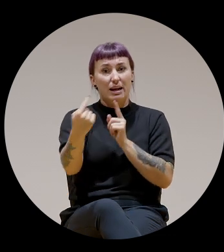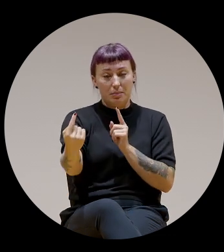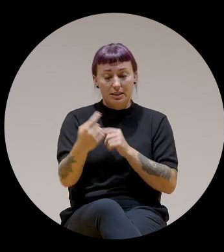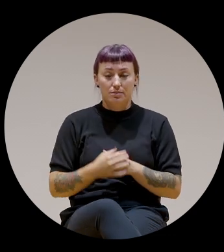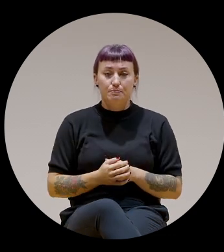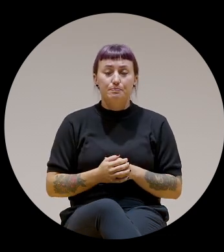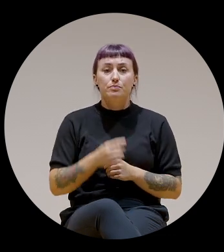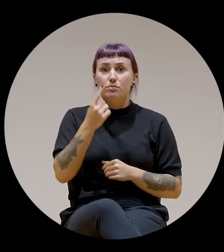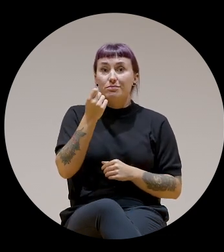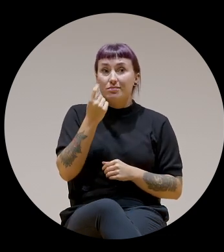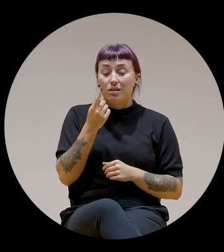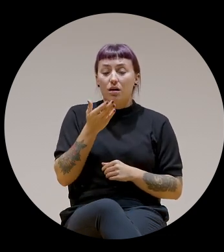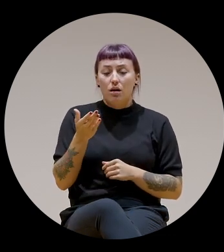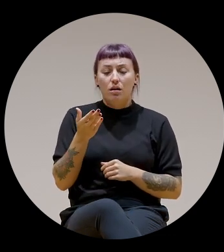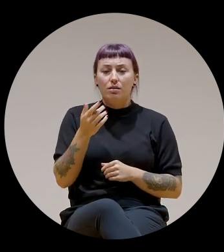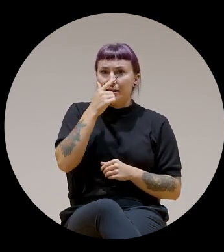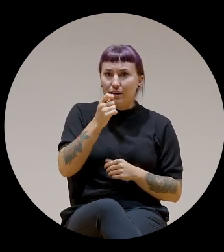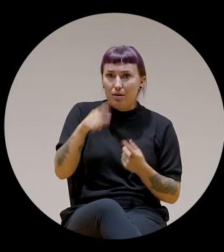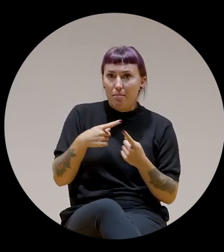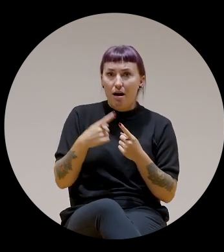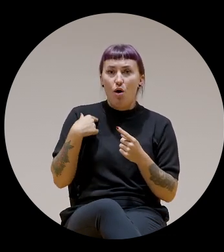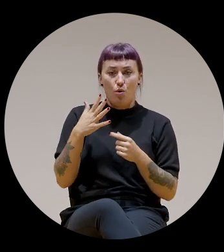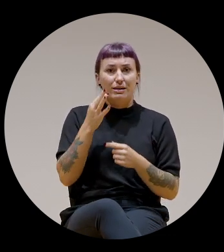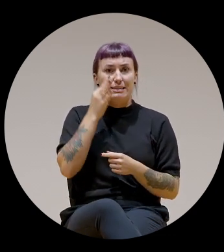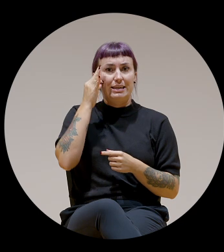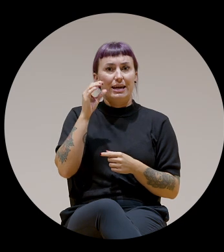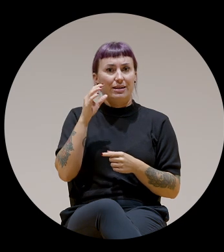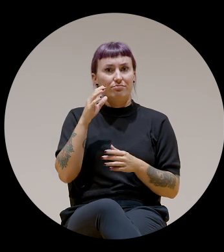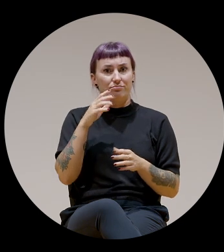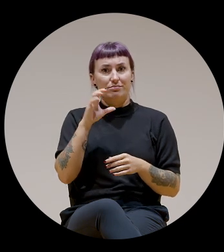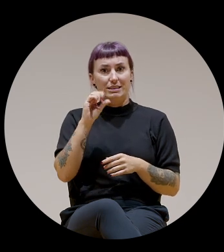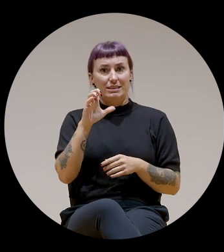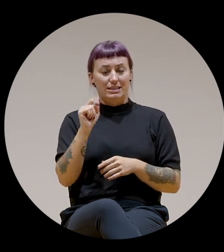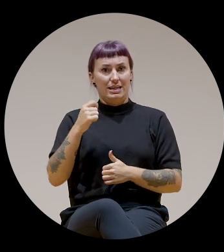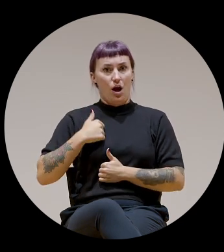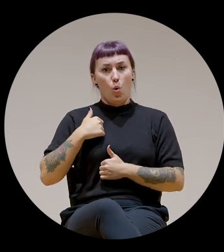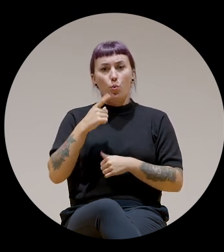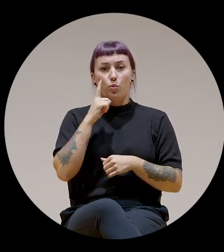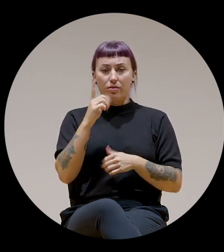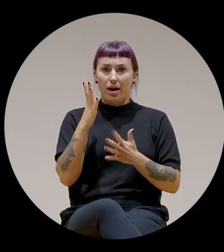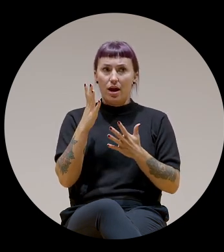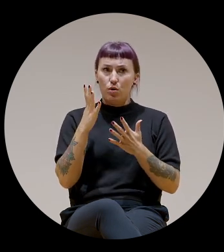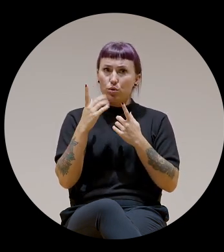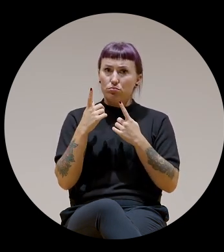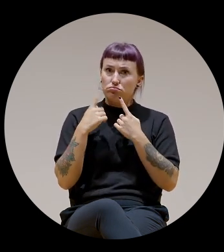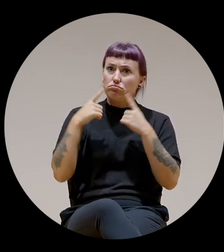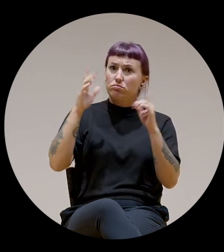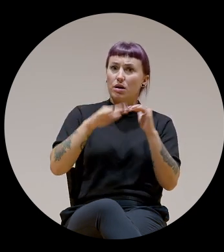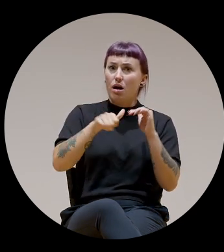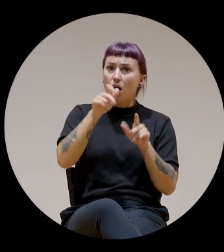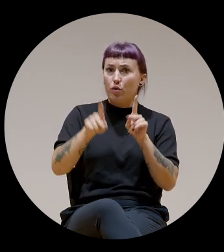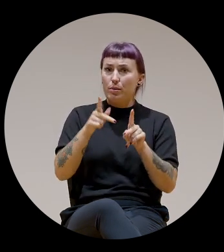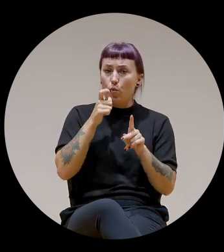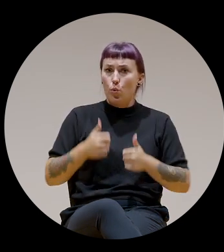enemies. And one of the things so interesting about Indian scouts is that they were far more prosperous than the other